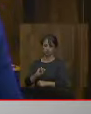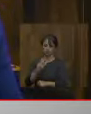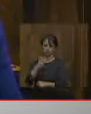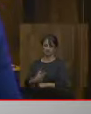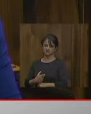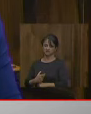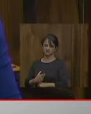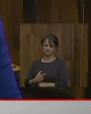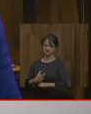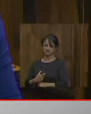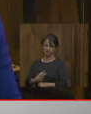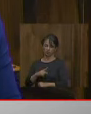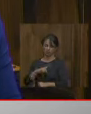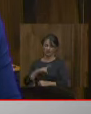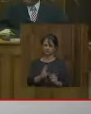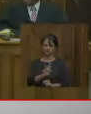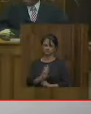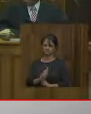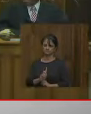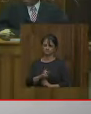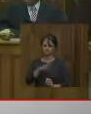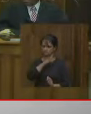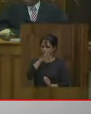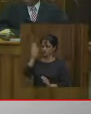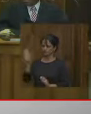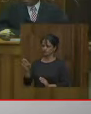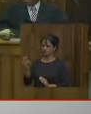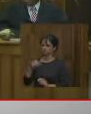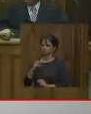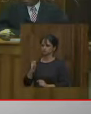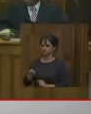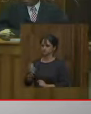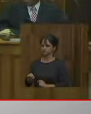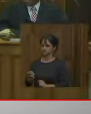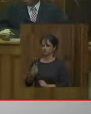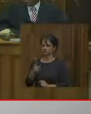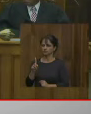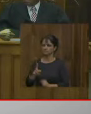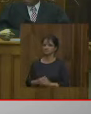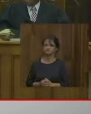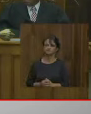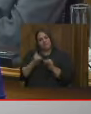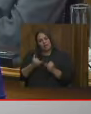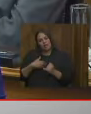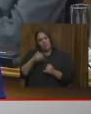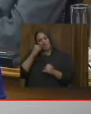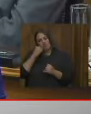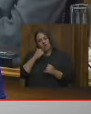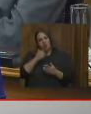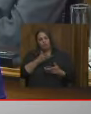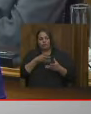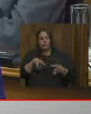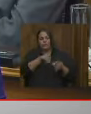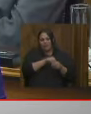every time we see this very just propaganda coming from the DA side, almost like trying to say they're the